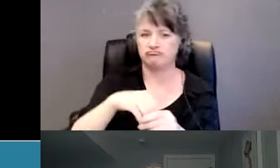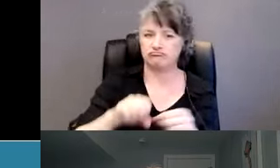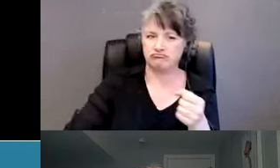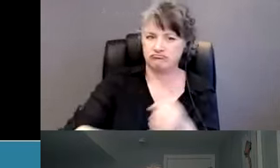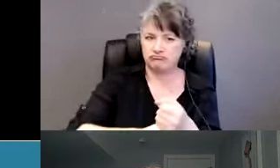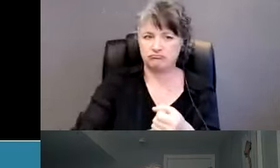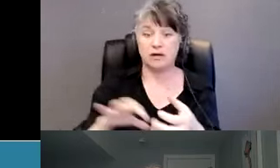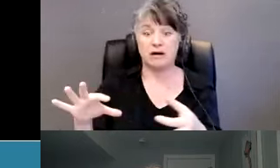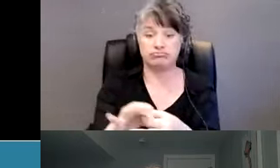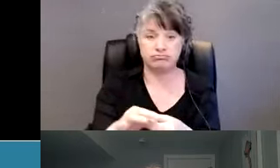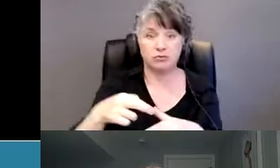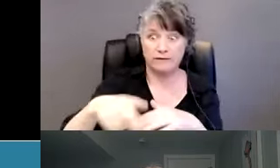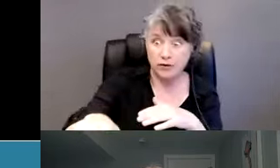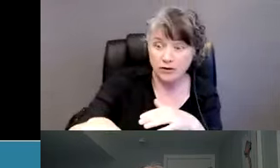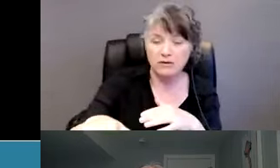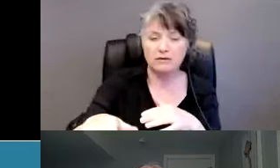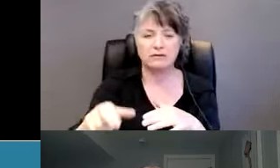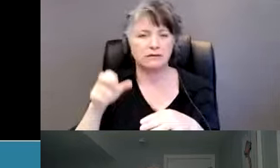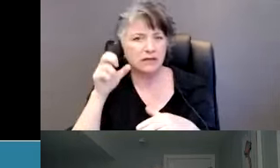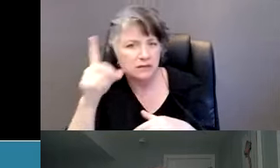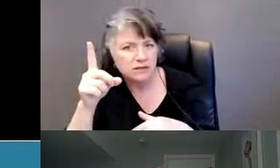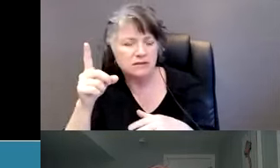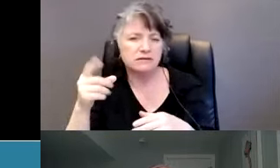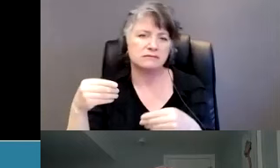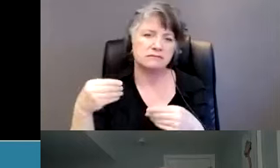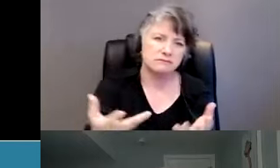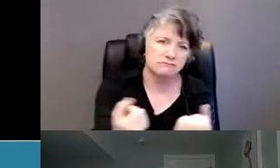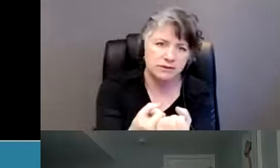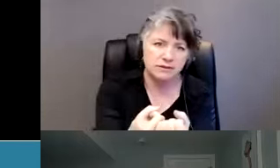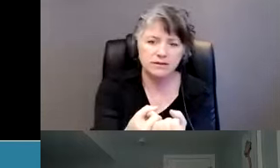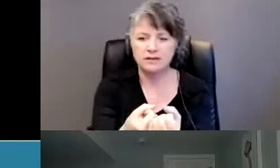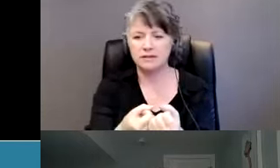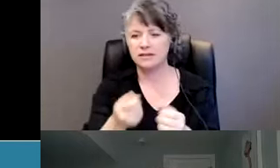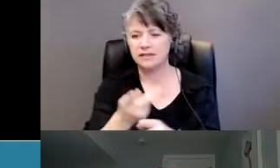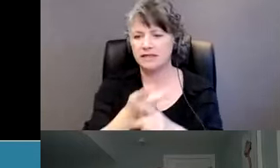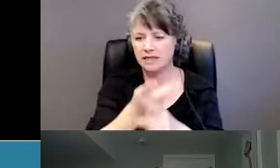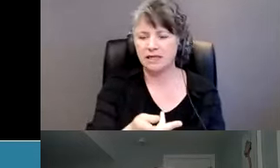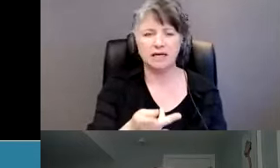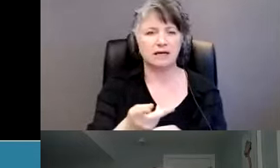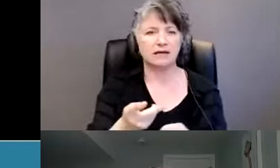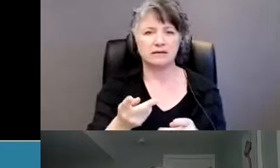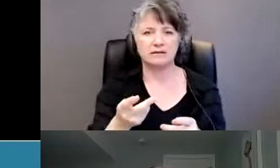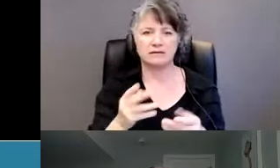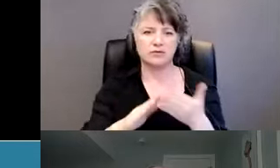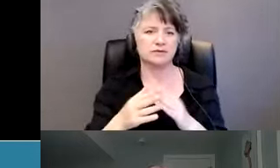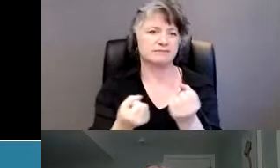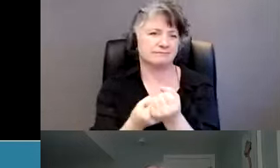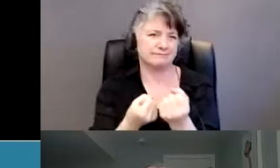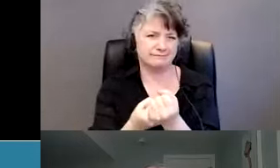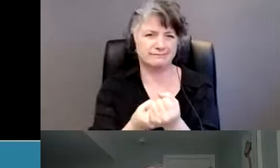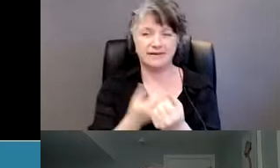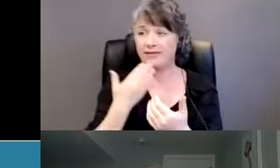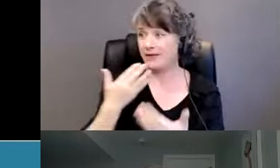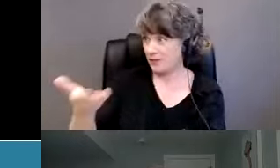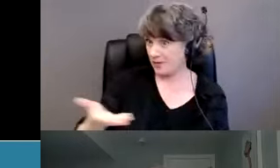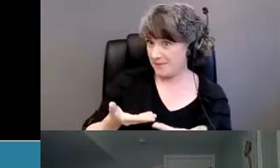and provides educations to individuals, caretakers, and community partners. Thank you and welcome, Courtney. Thank you,